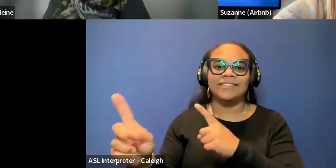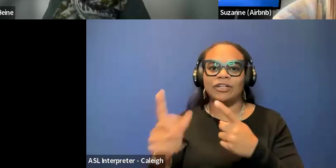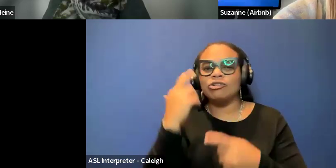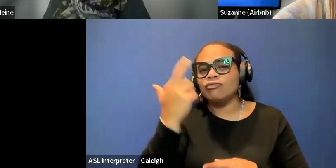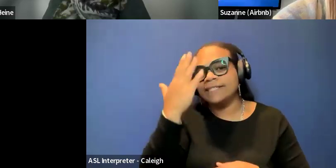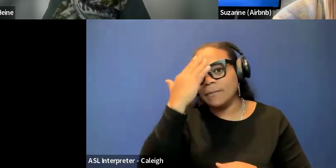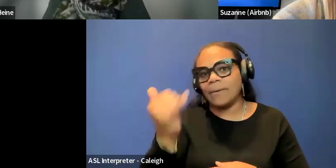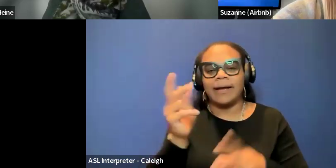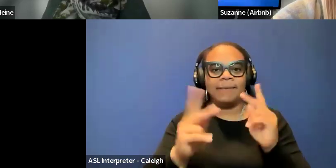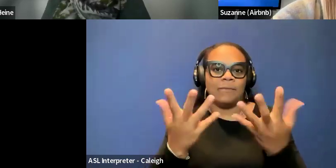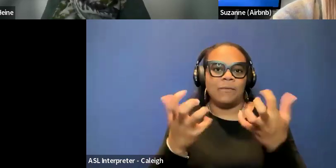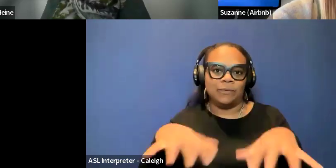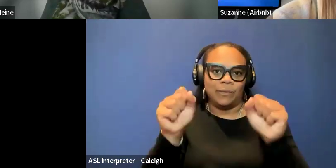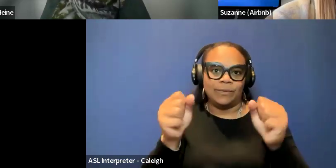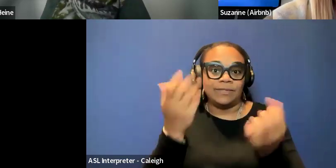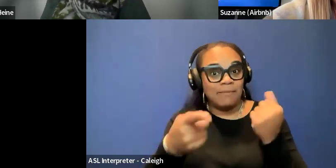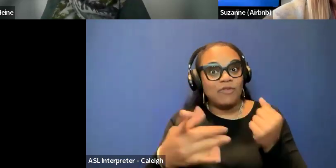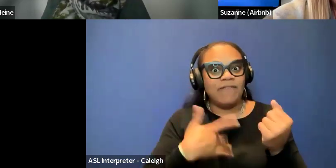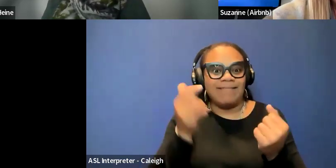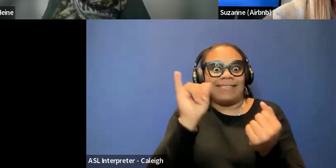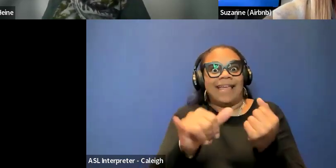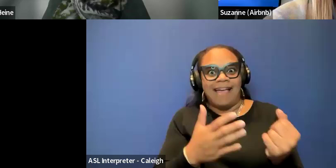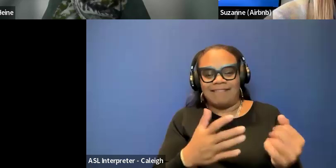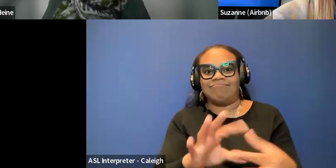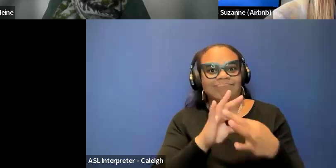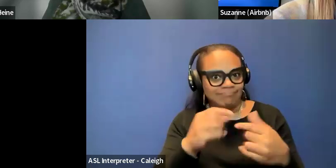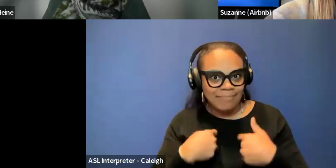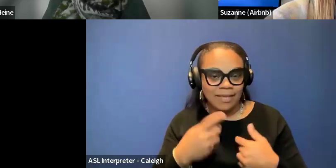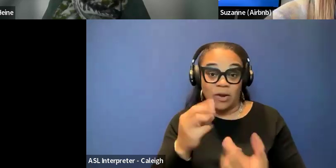people have, and maybe some of these resonate with you, maybe they all resonate with you.